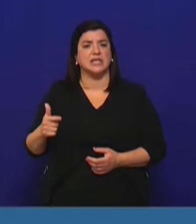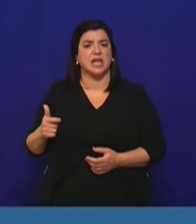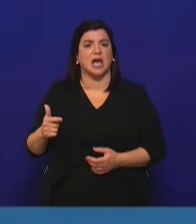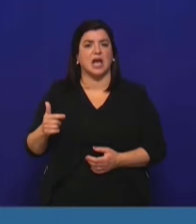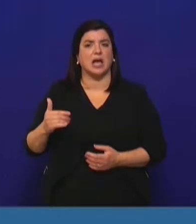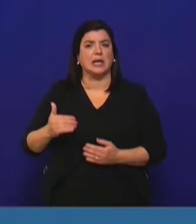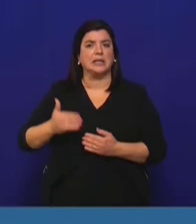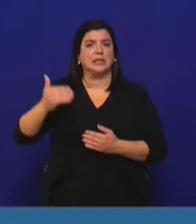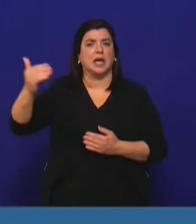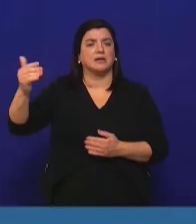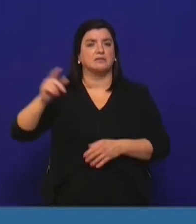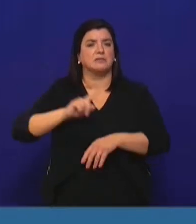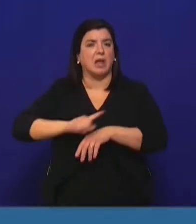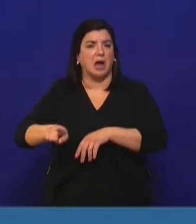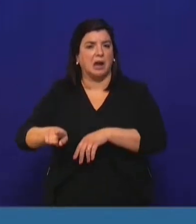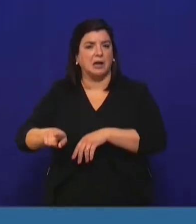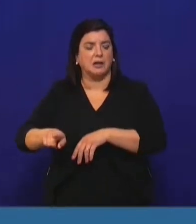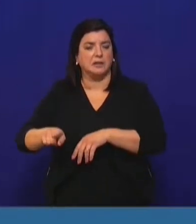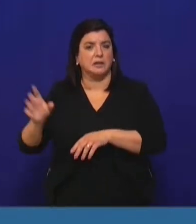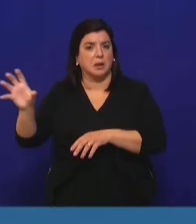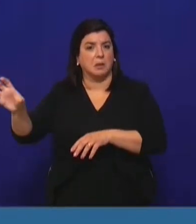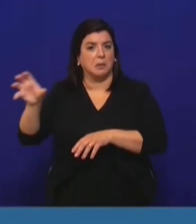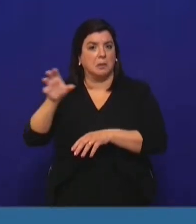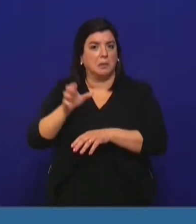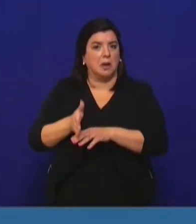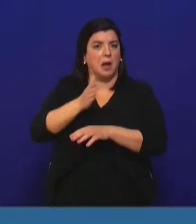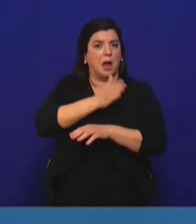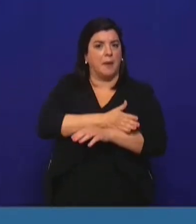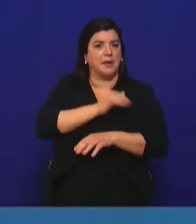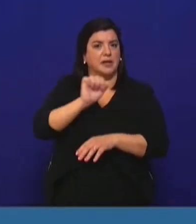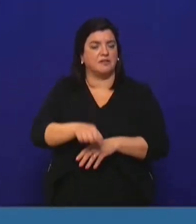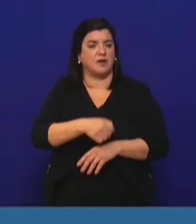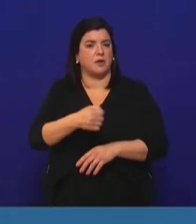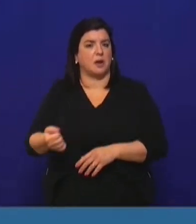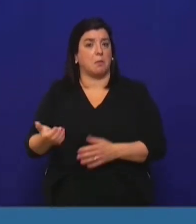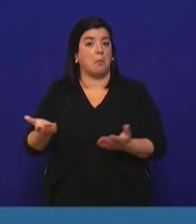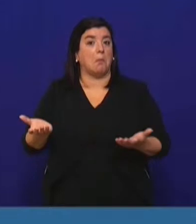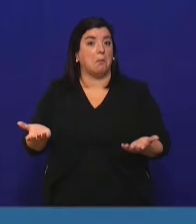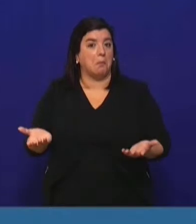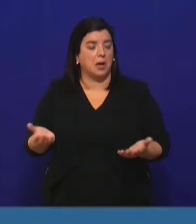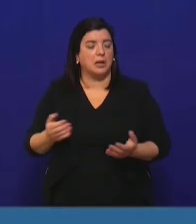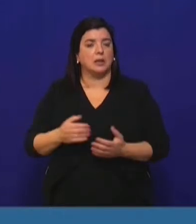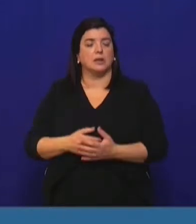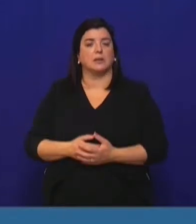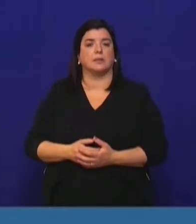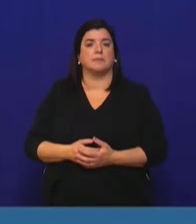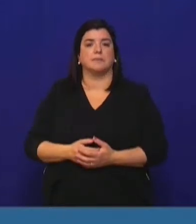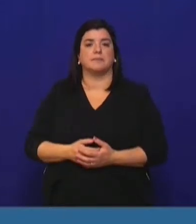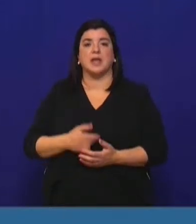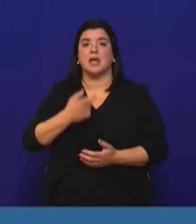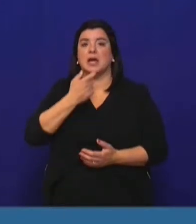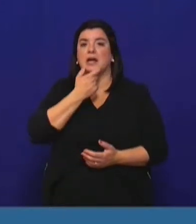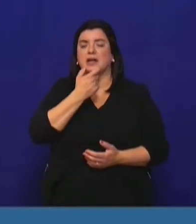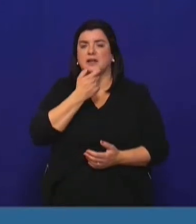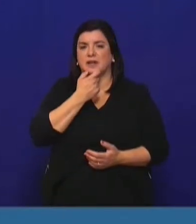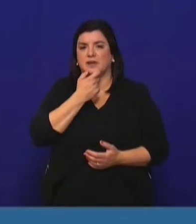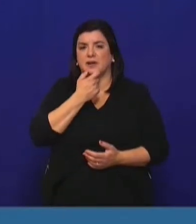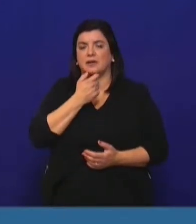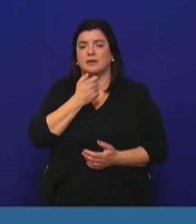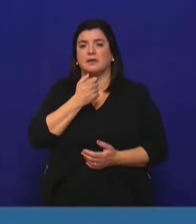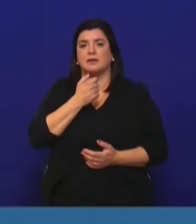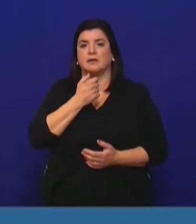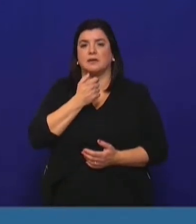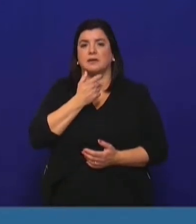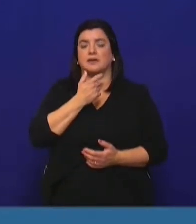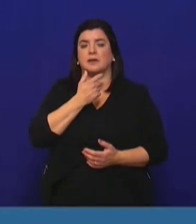li semmejt inti wkoll. Din se timxi wkoll il-qoddim. Tieni mistoqsija l-Ingilterra l-bieraħ tħabbar li se jsir dak l-istudju biex jaraw jekk